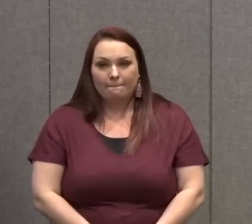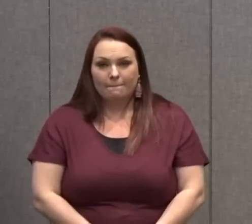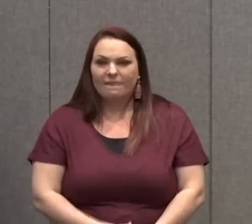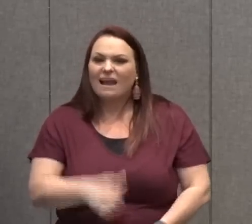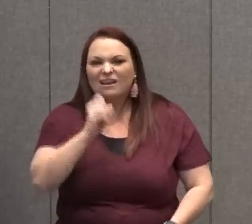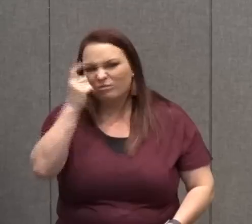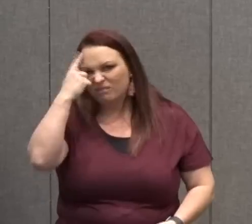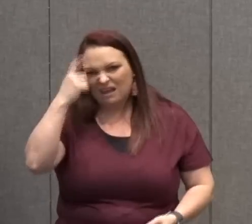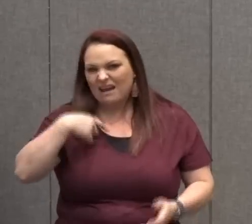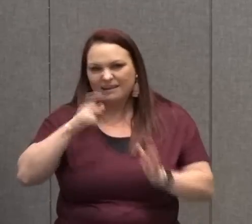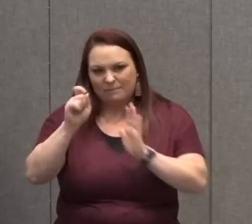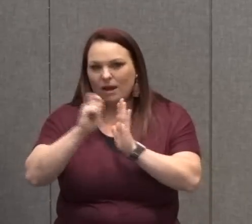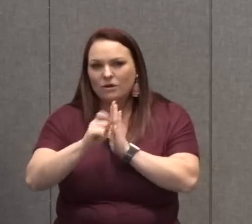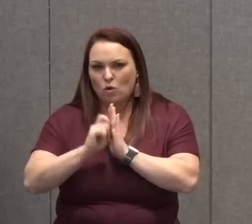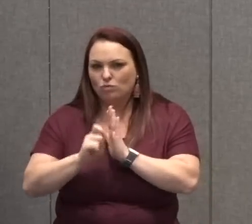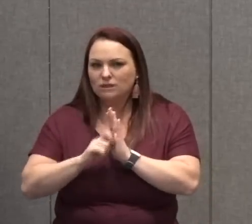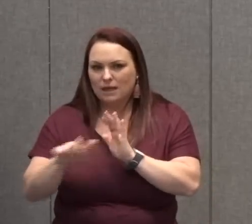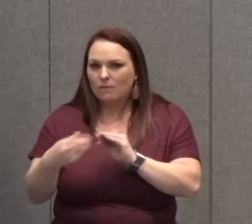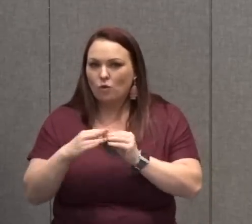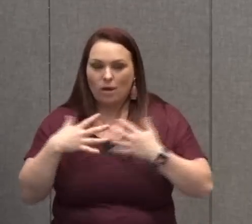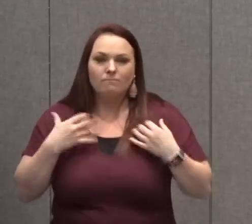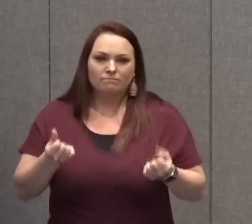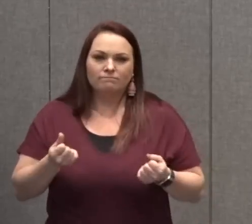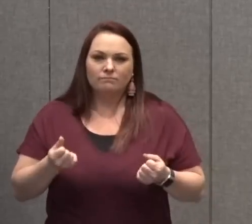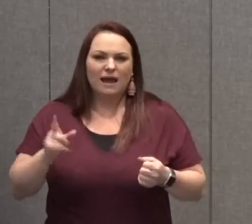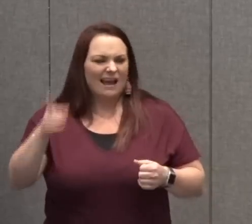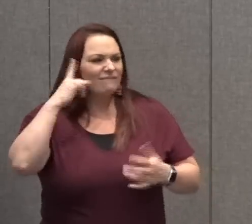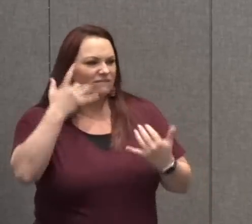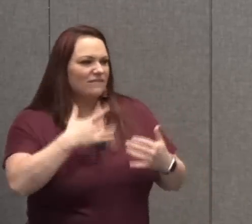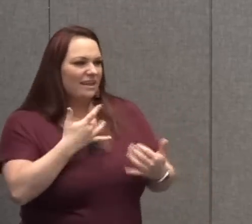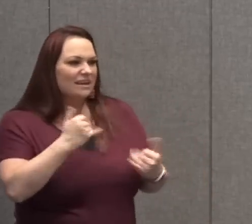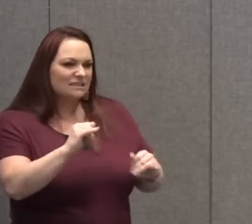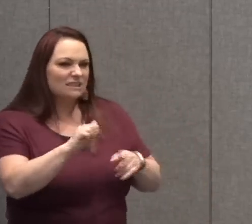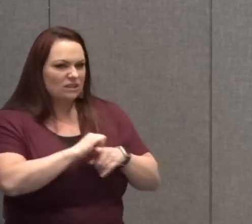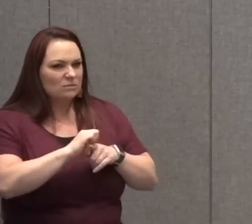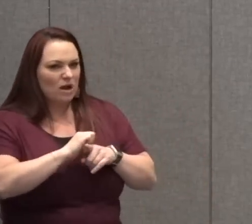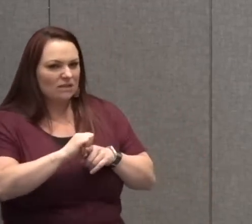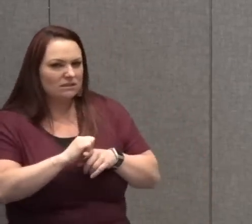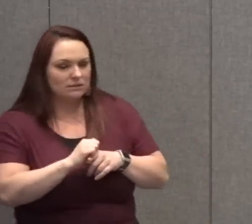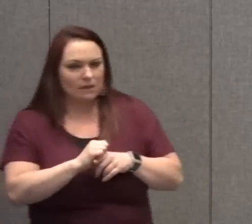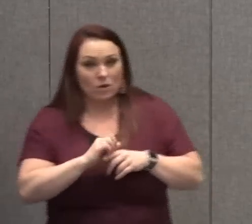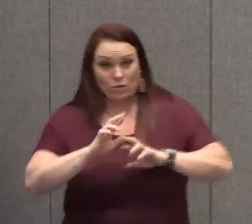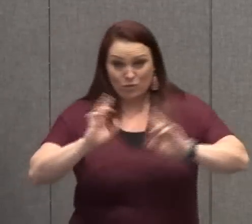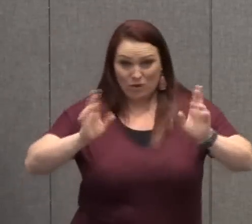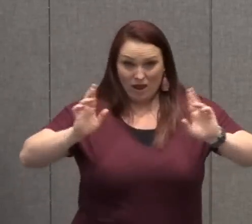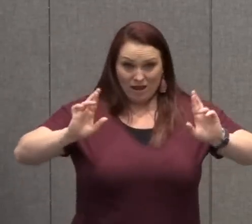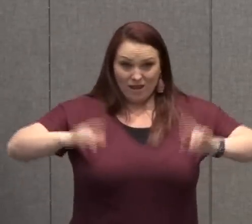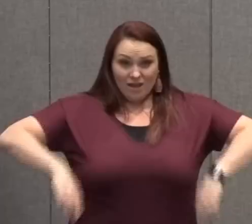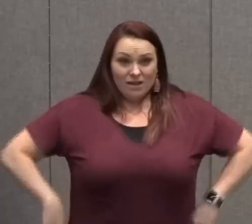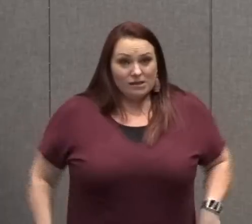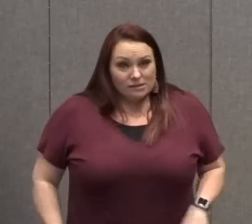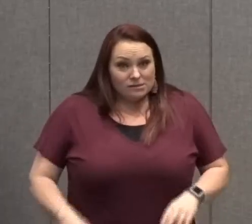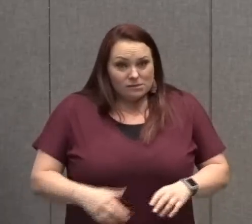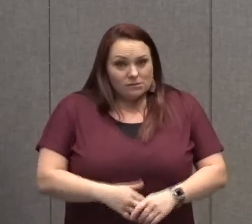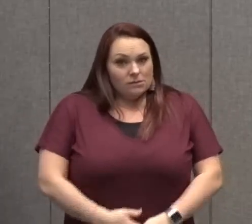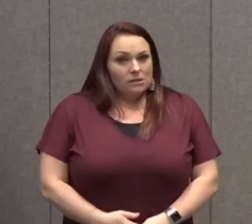notes anymore I'm feeling confident I still need a little bit of practice about this one okay here we go Ms.